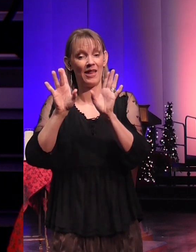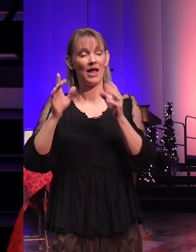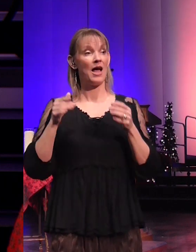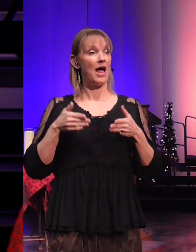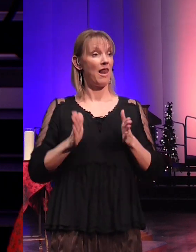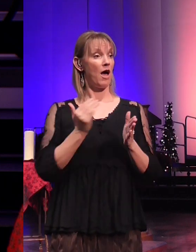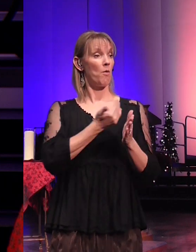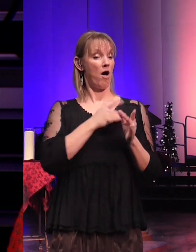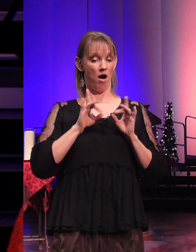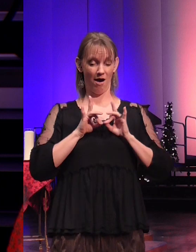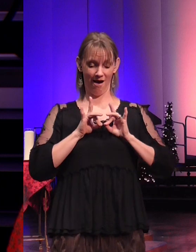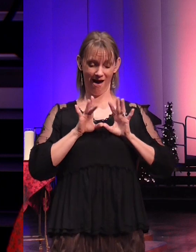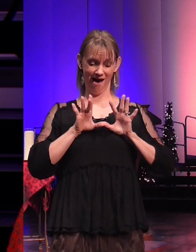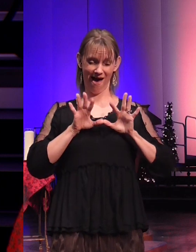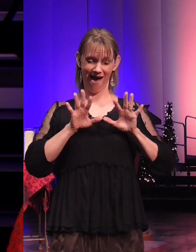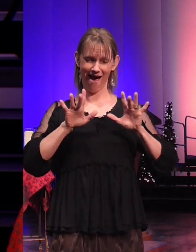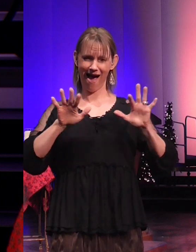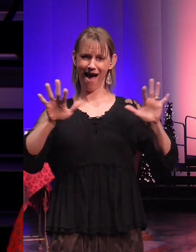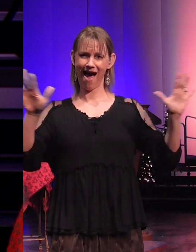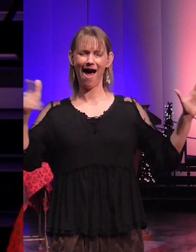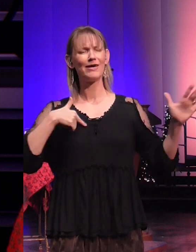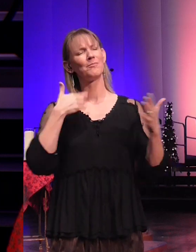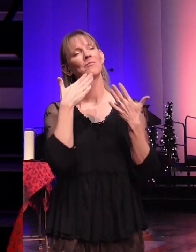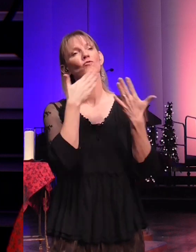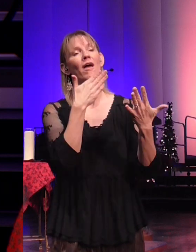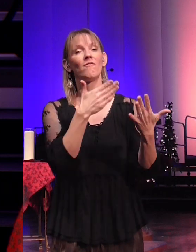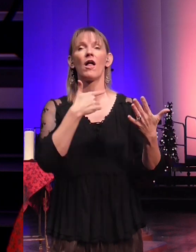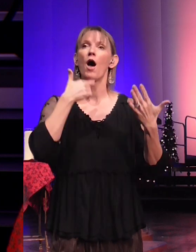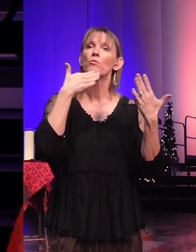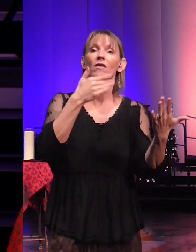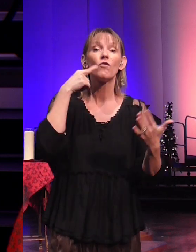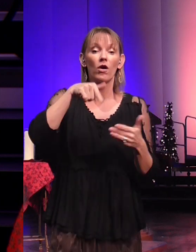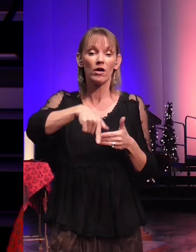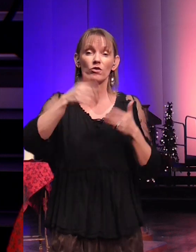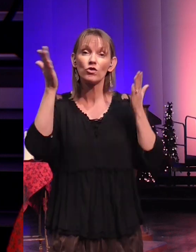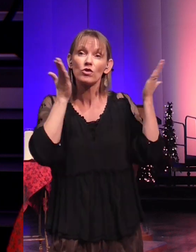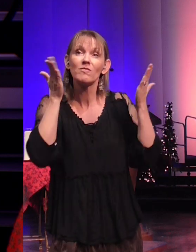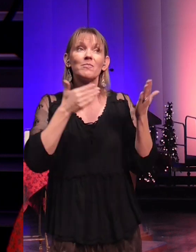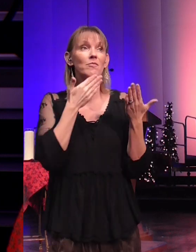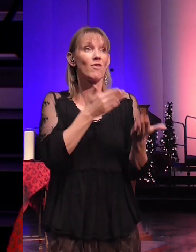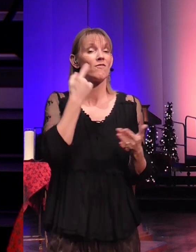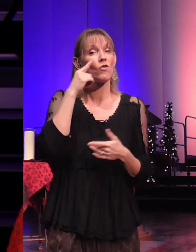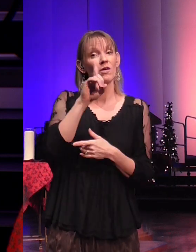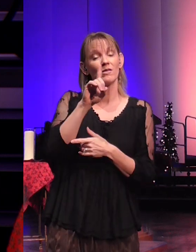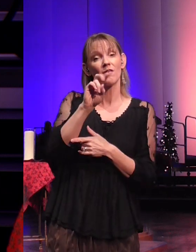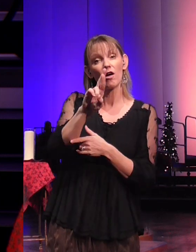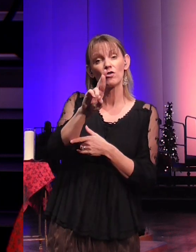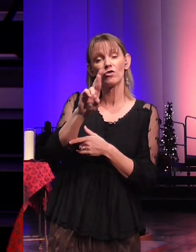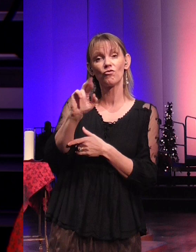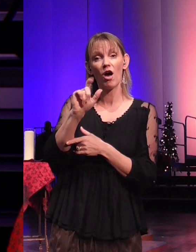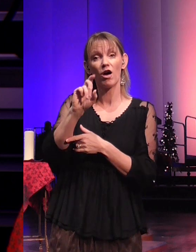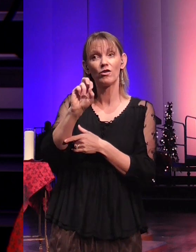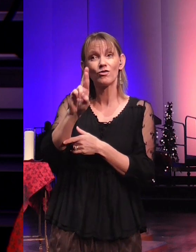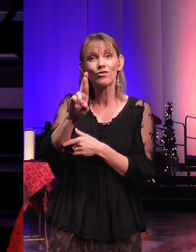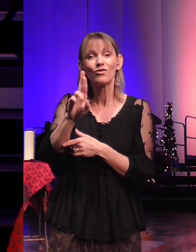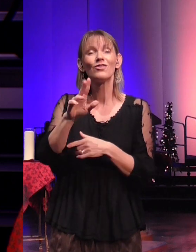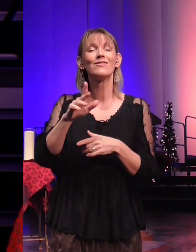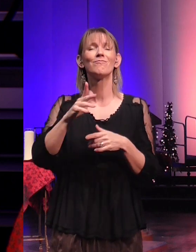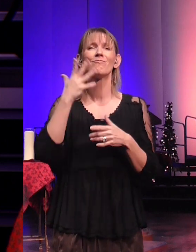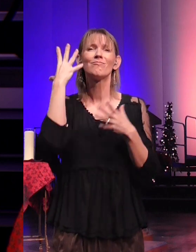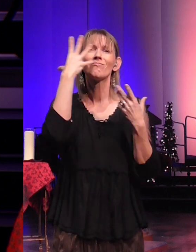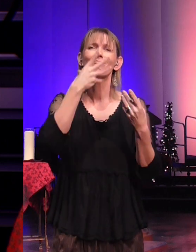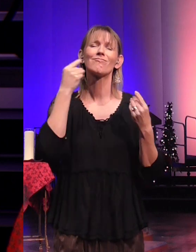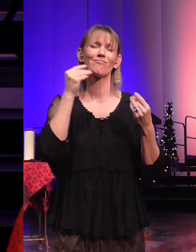brightly. I am grateful. I'm grateful for this service. I'm grateful for Dr. Roger and a stellar,